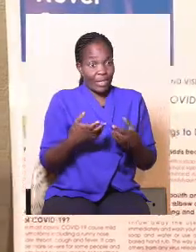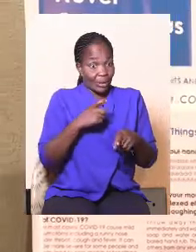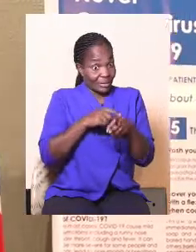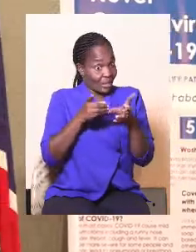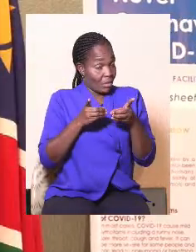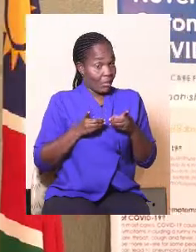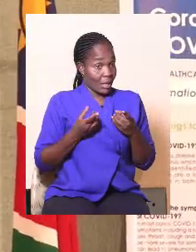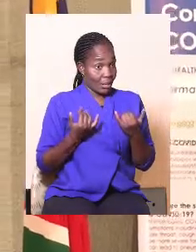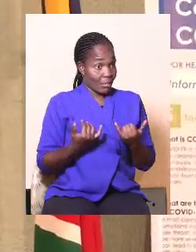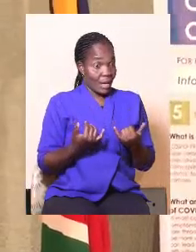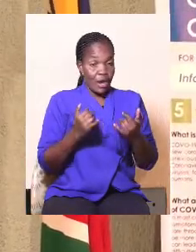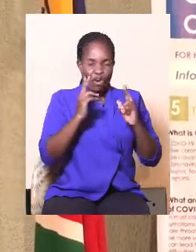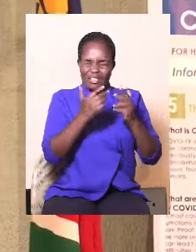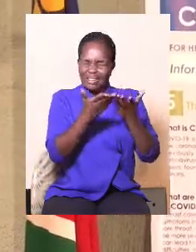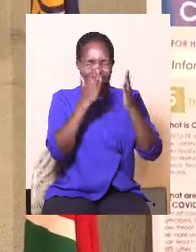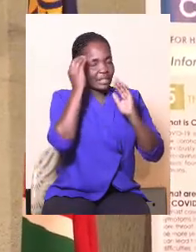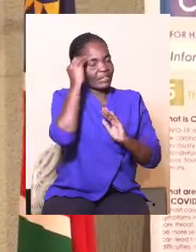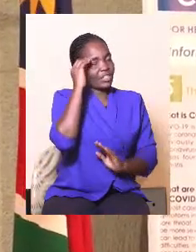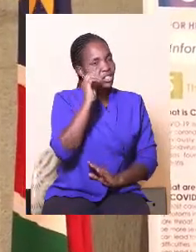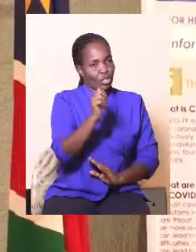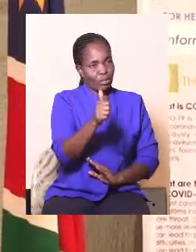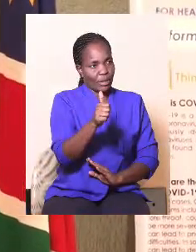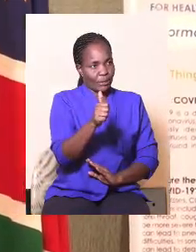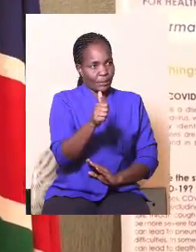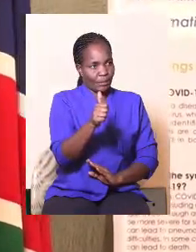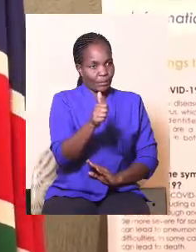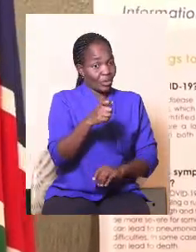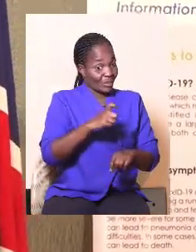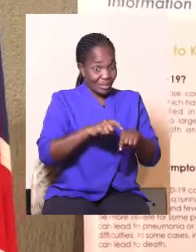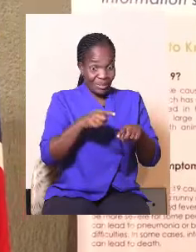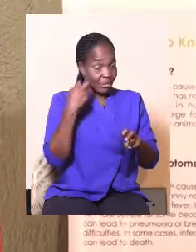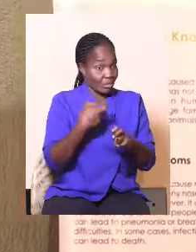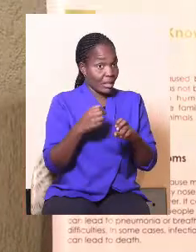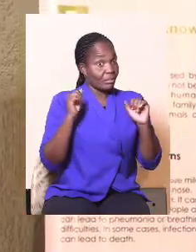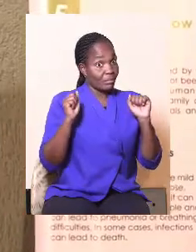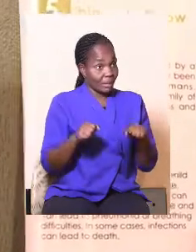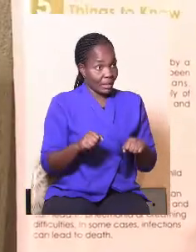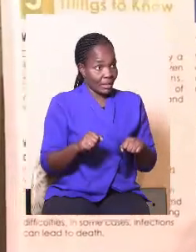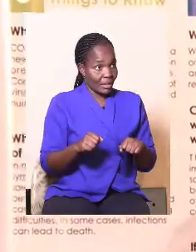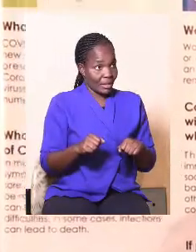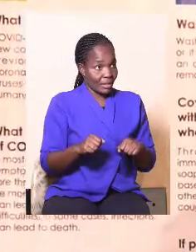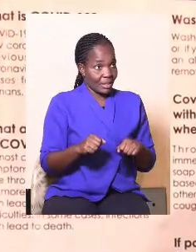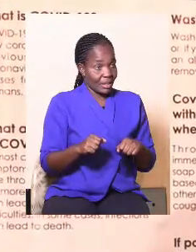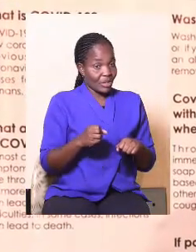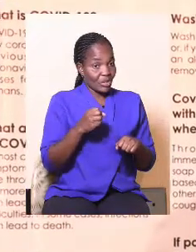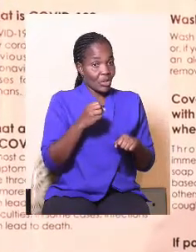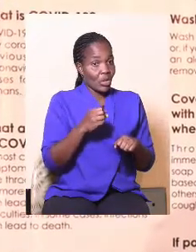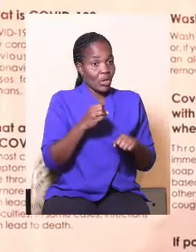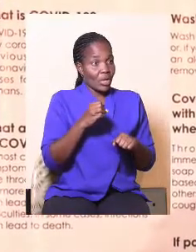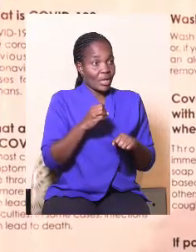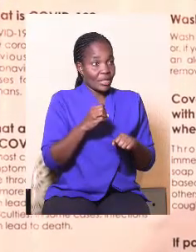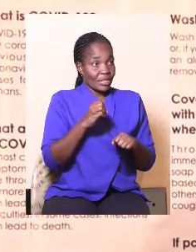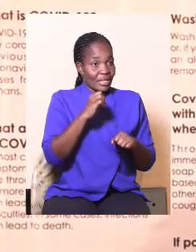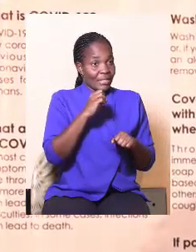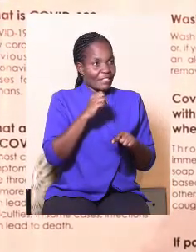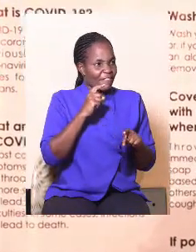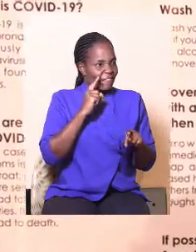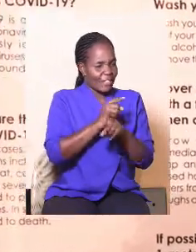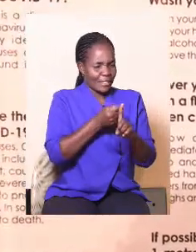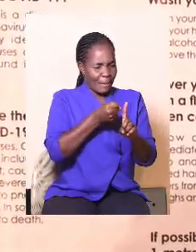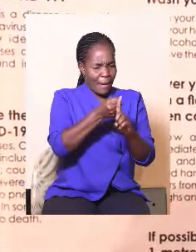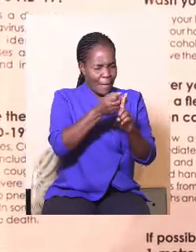situation. We all understand the gravity of this situation, that if we don't contain the disease, it's going to have